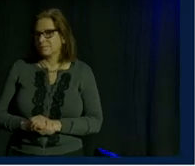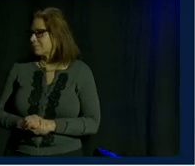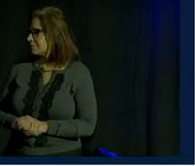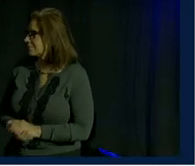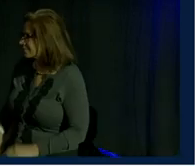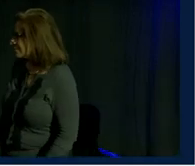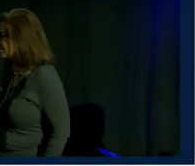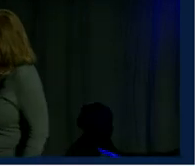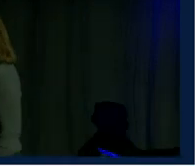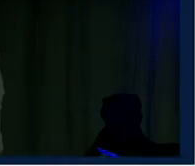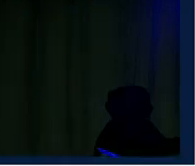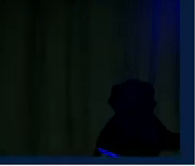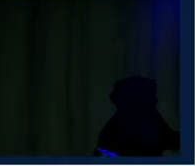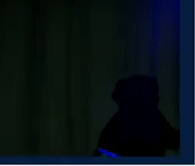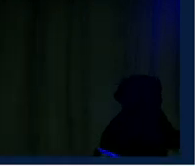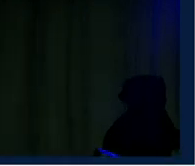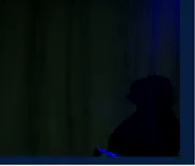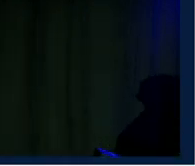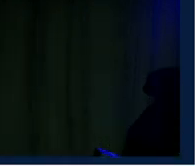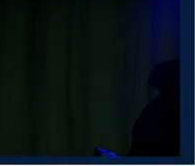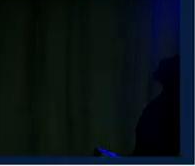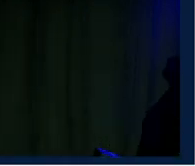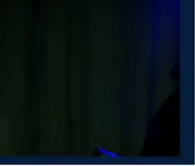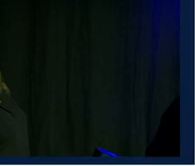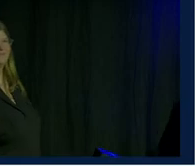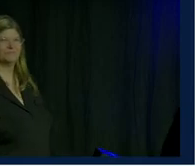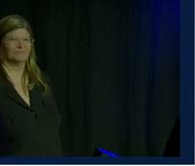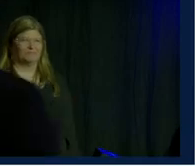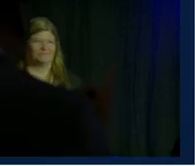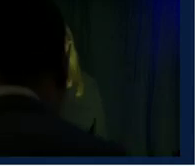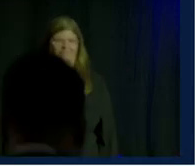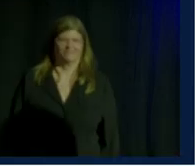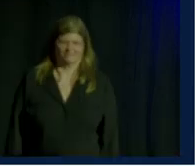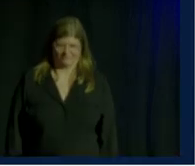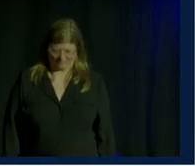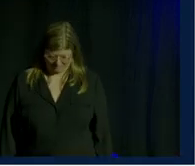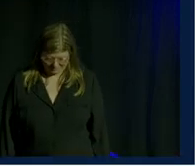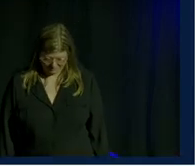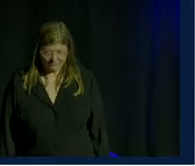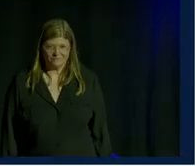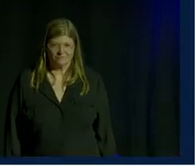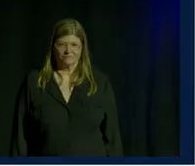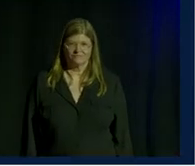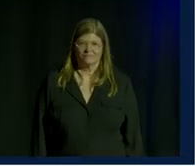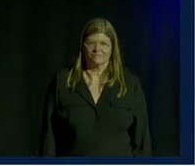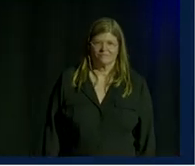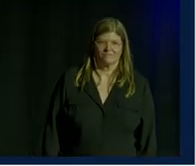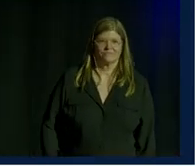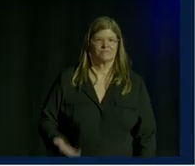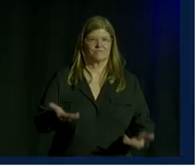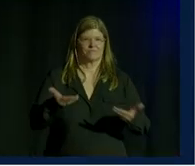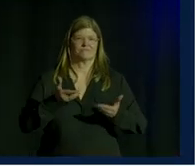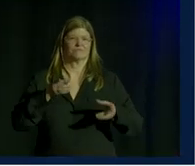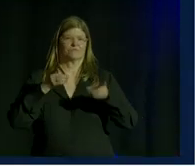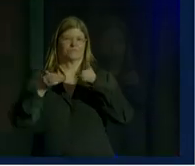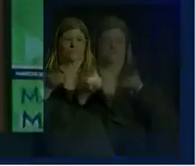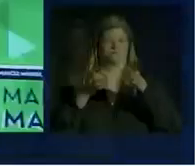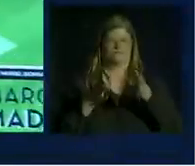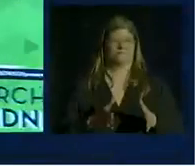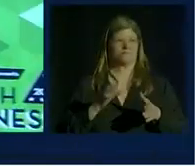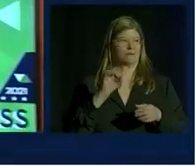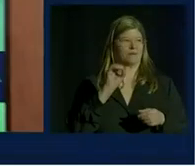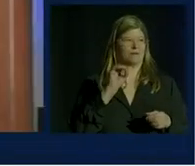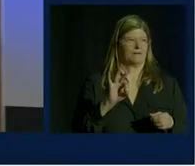the Director of the Department of Small and Local Business Development, Christy Whitfield, and the Director of the Office of Cable